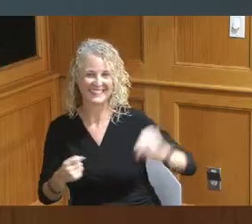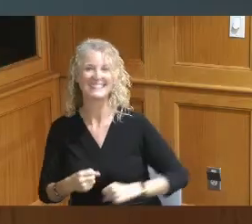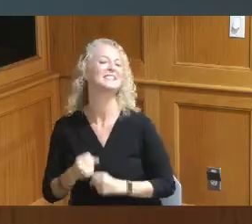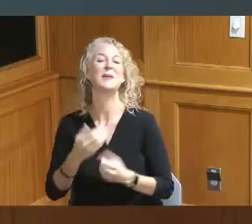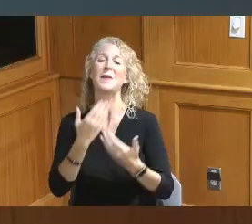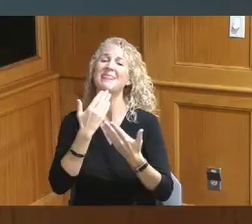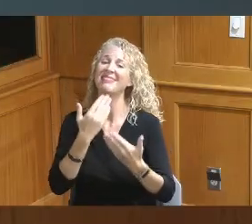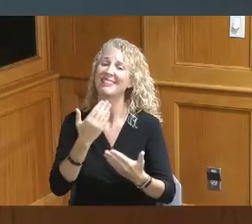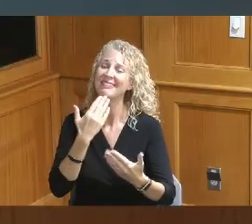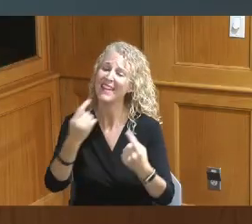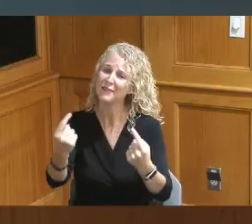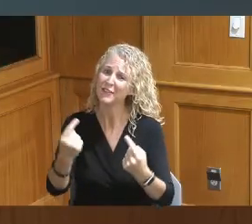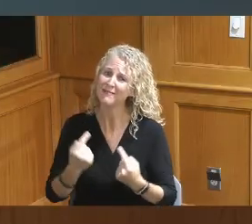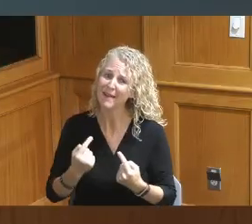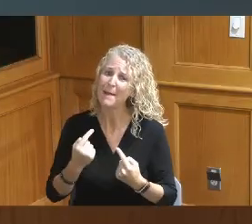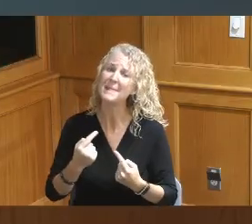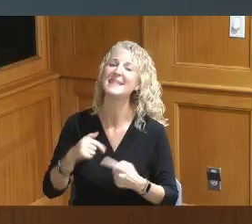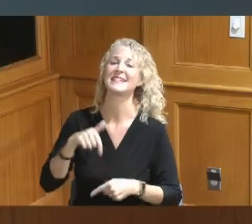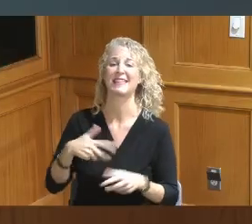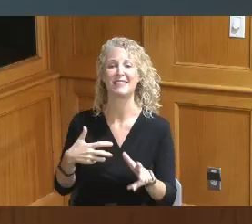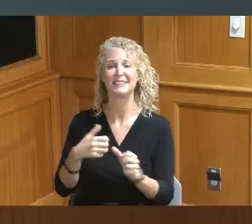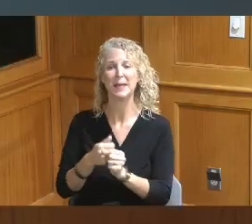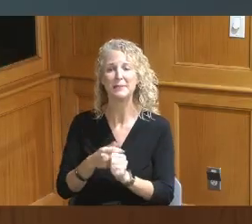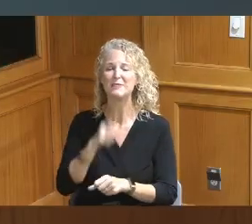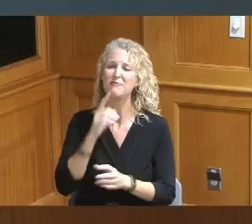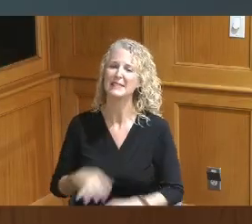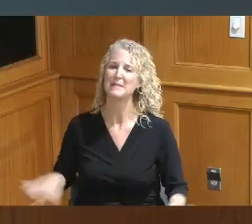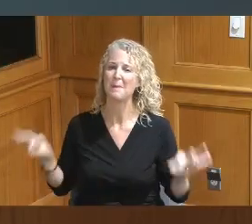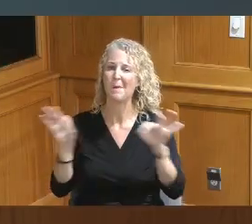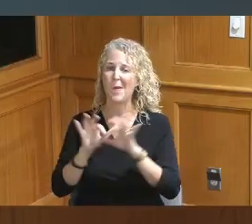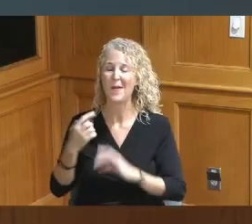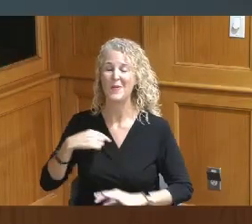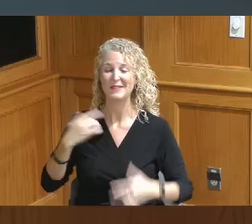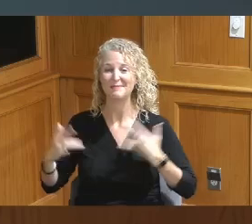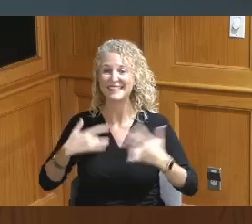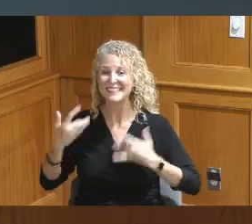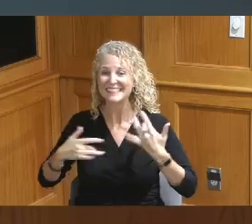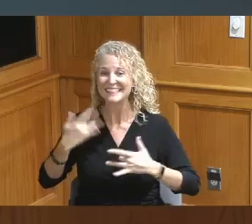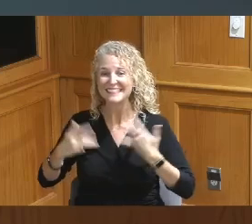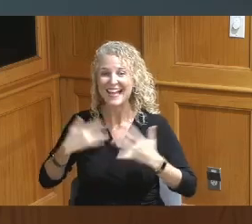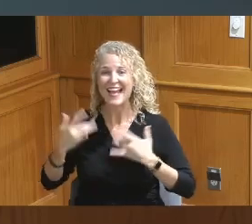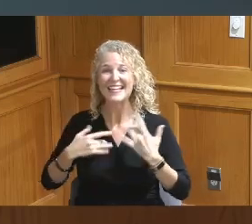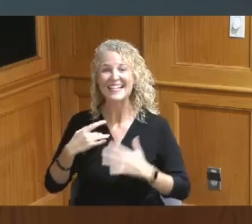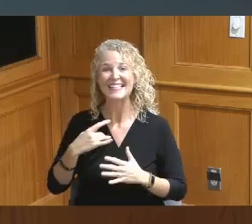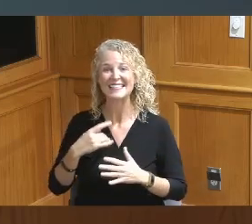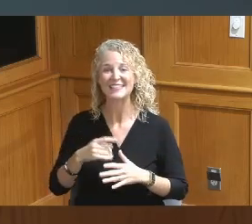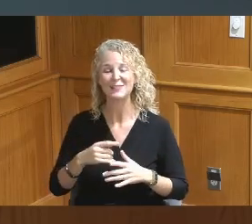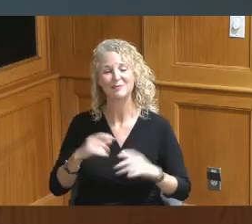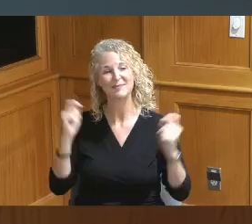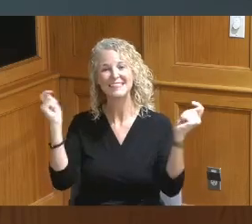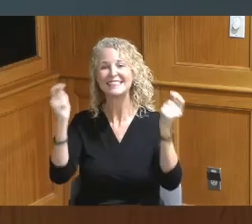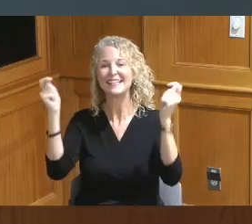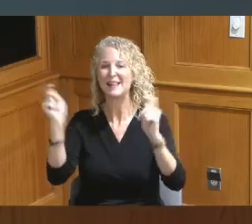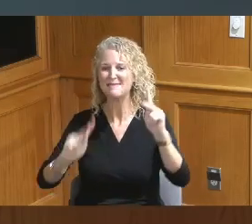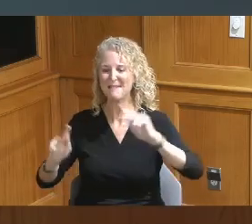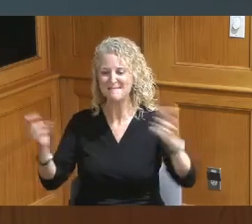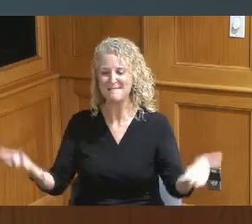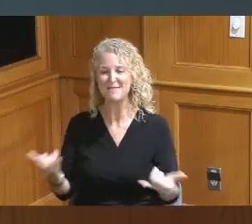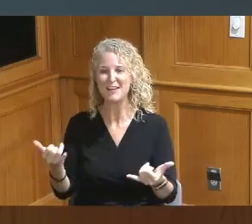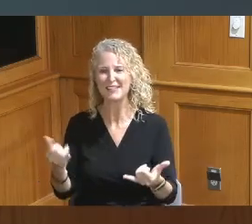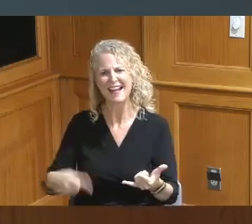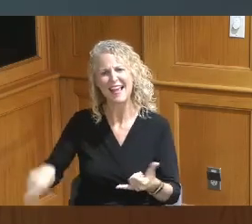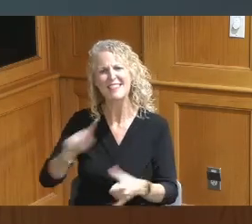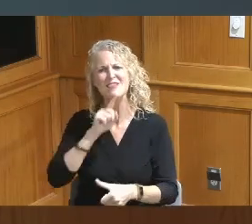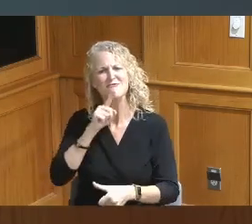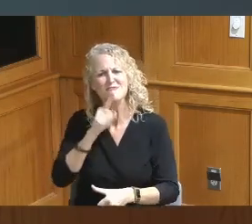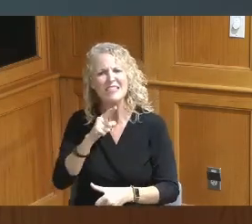so thank you for being here to provide this update to us. And we're very excited to recognize those in the community that are going the